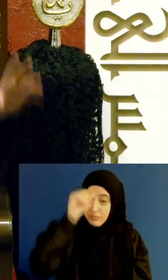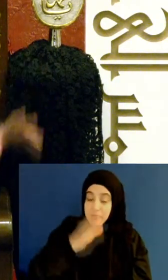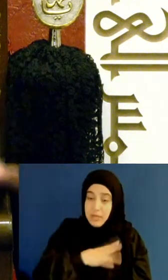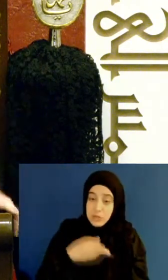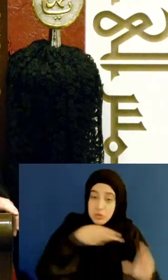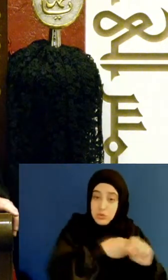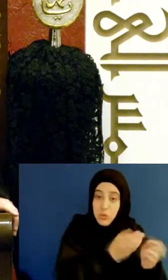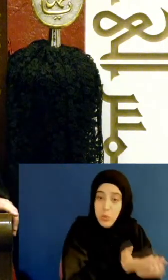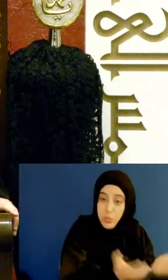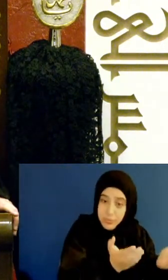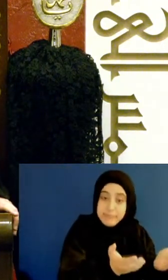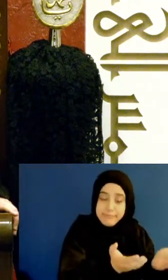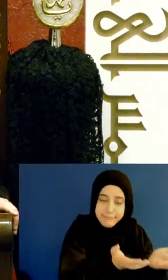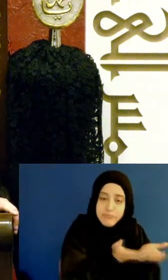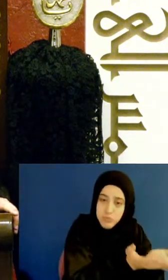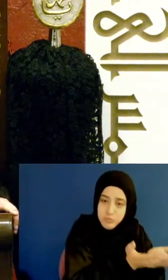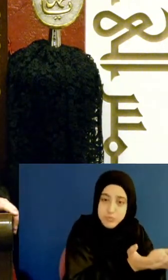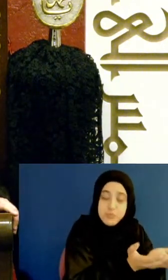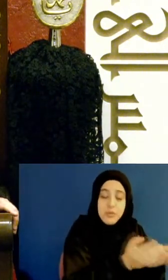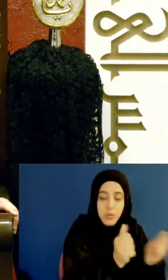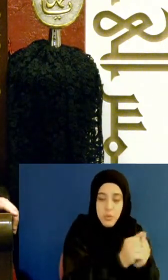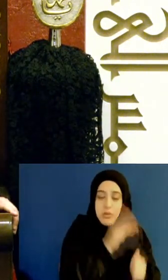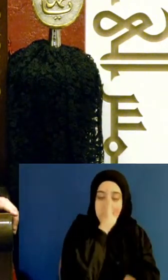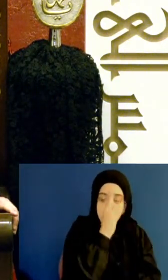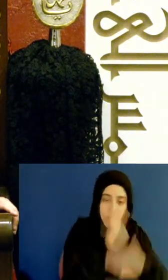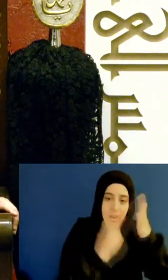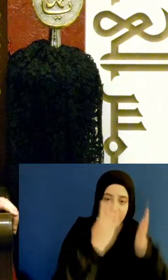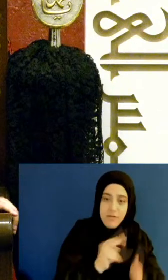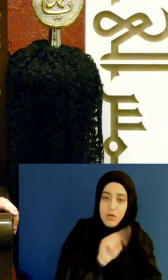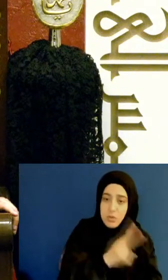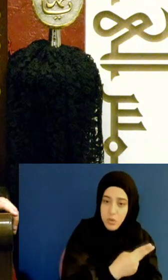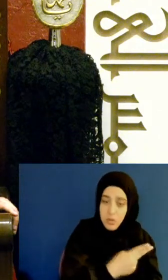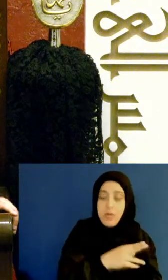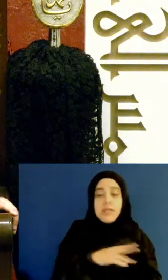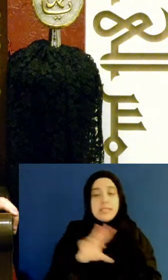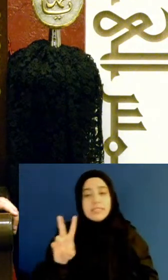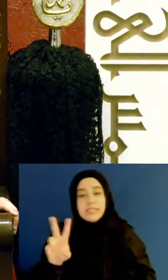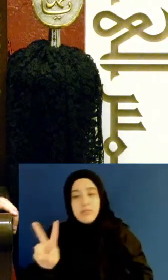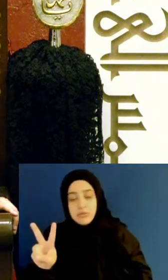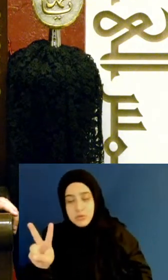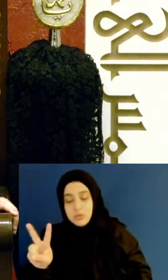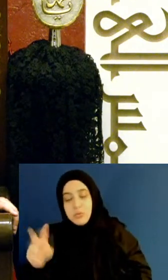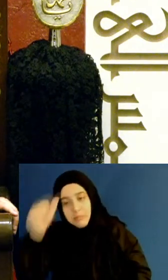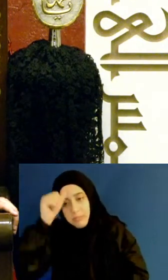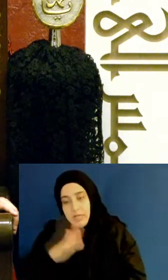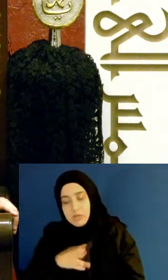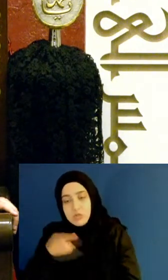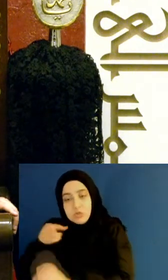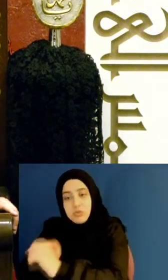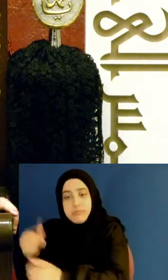generals from day one. And you think over here,